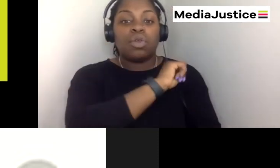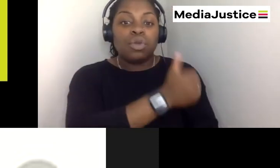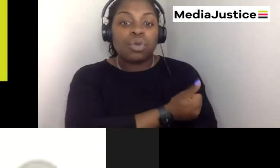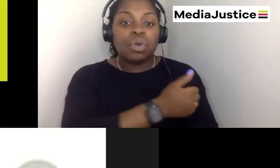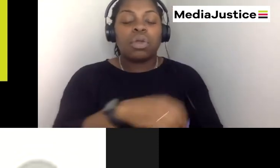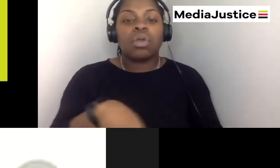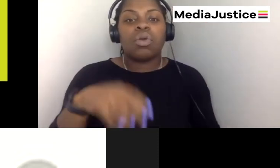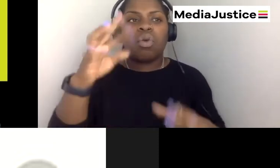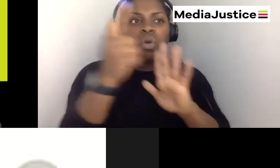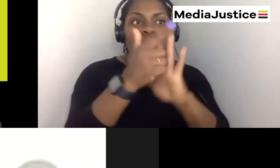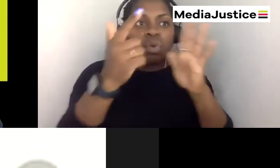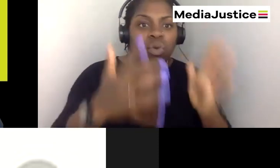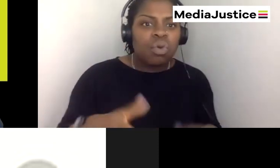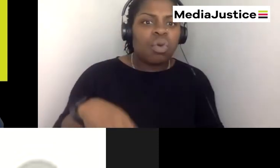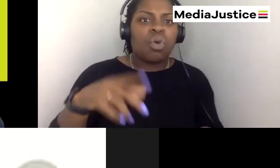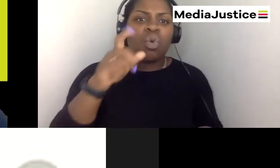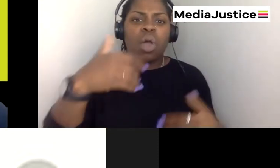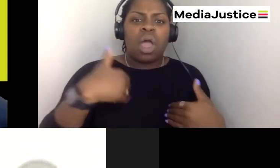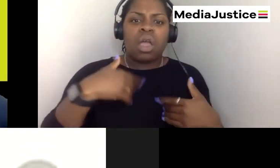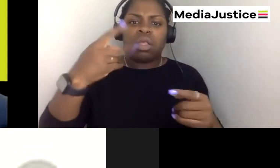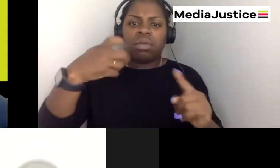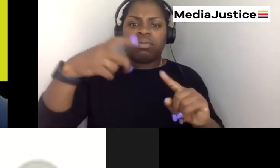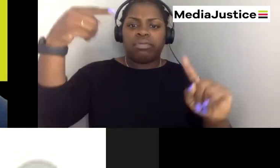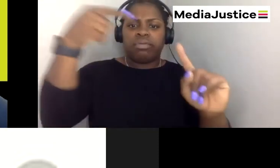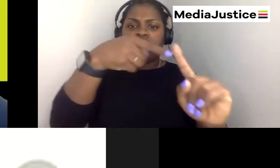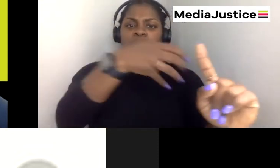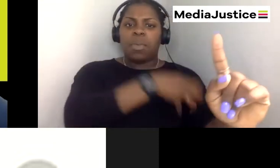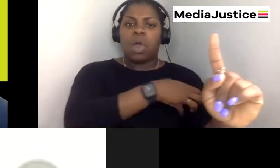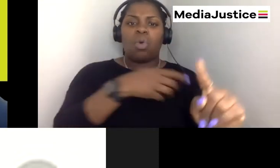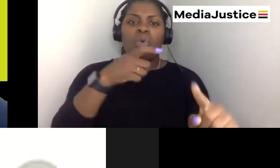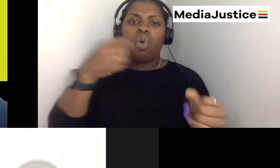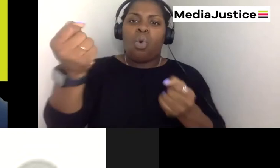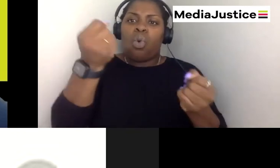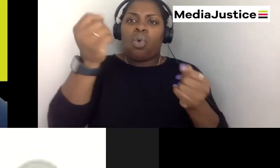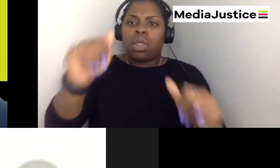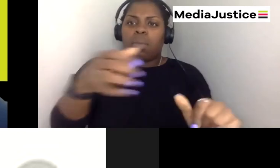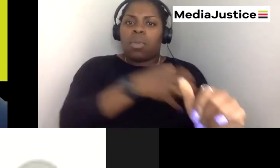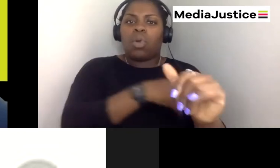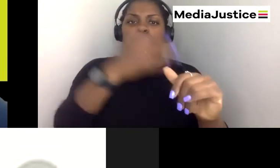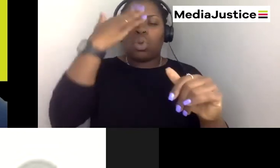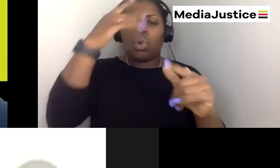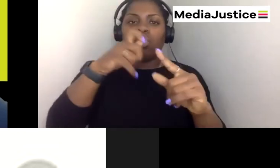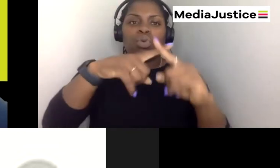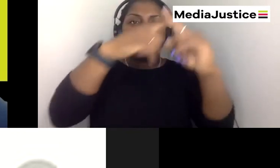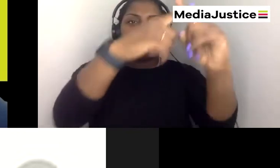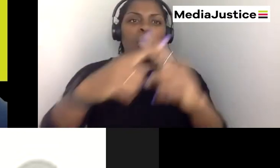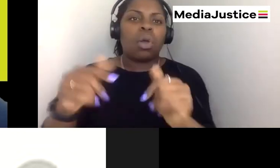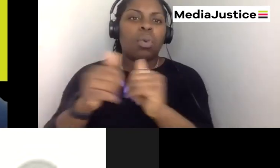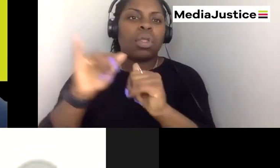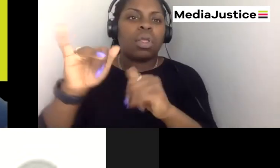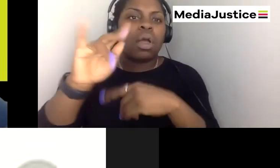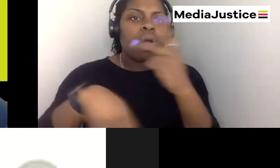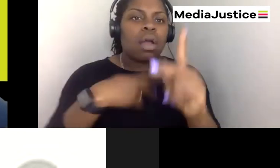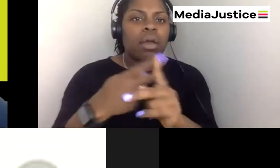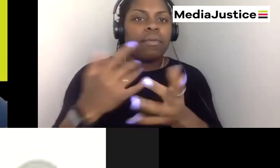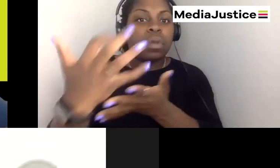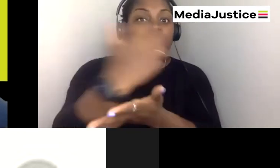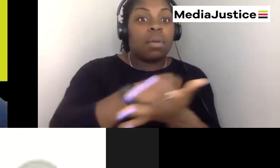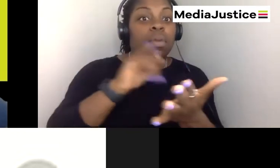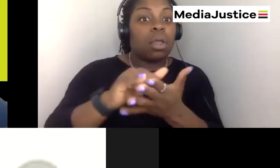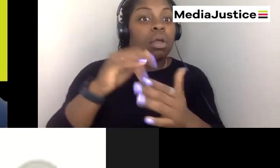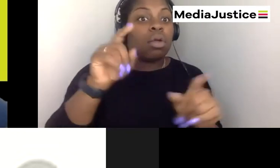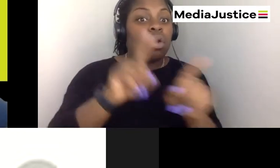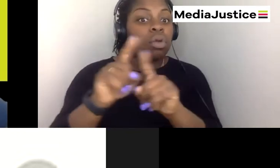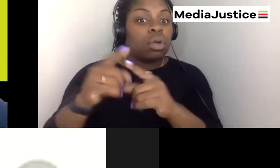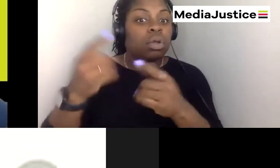holds the power, then we know sort of who to target with the data. So I think that's something that's interesting as